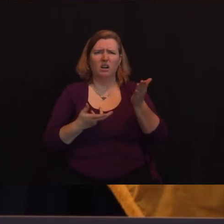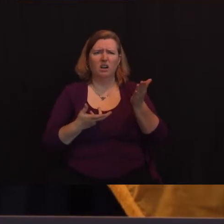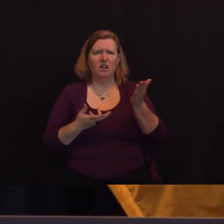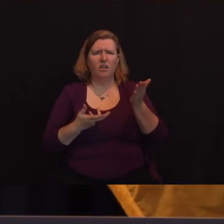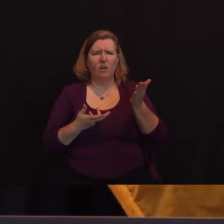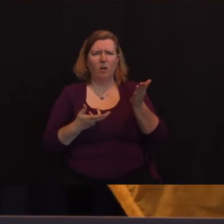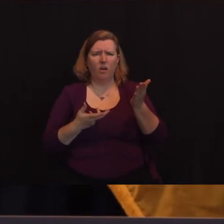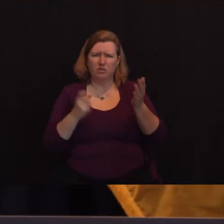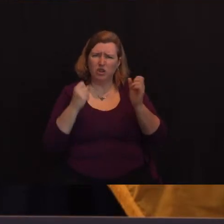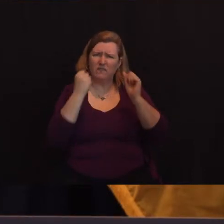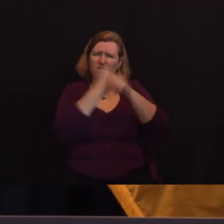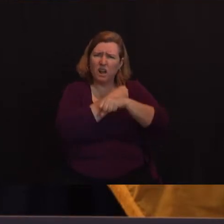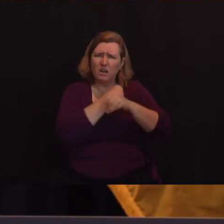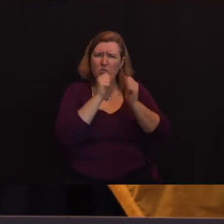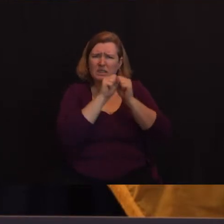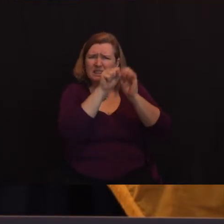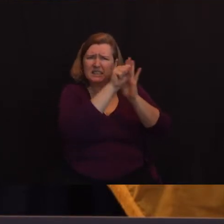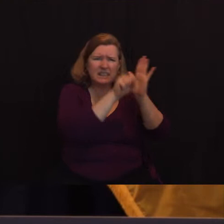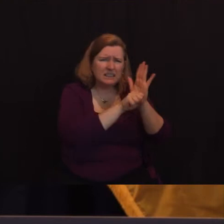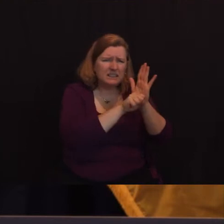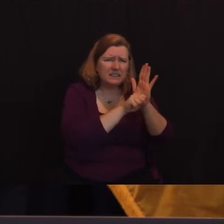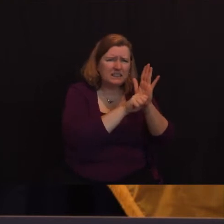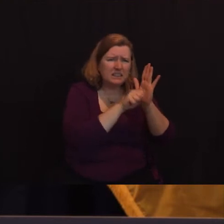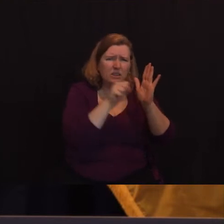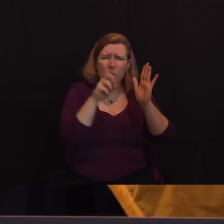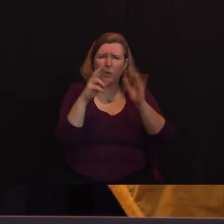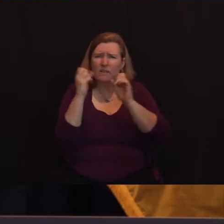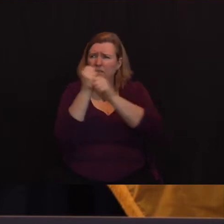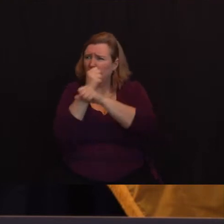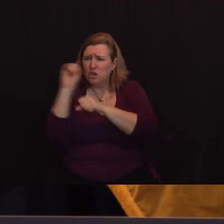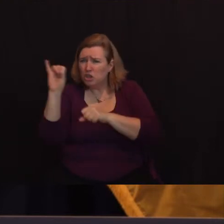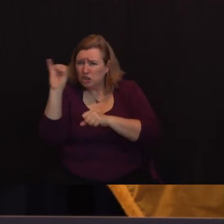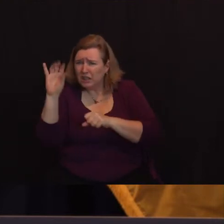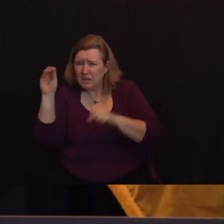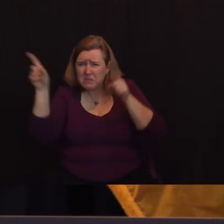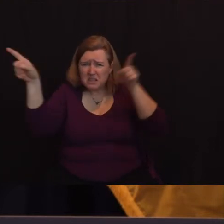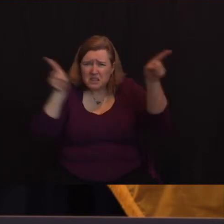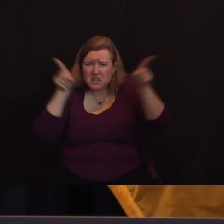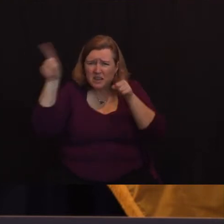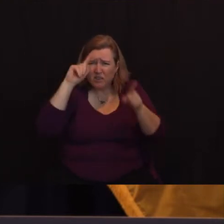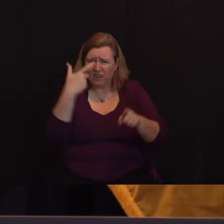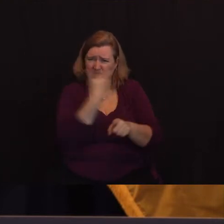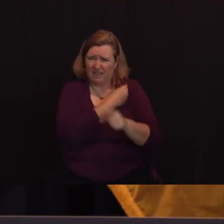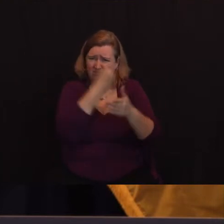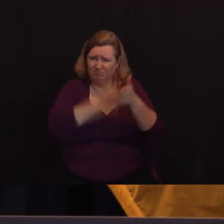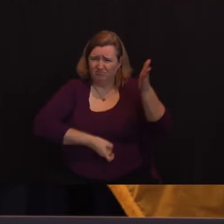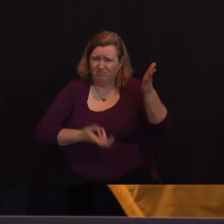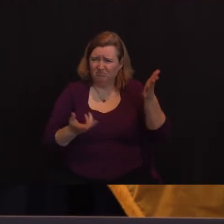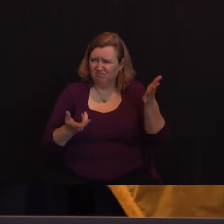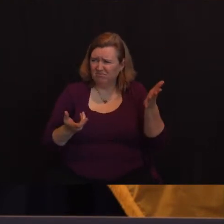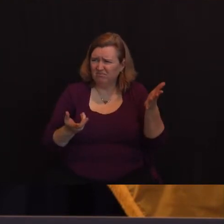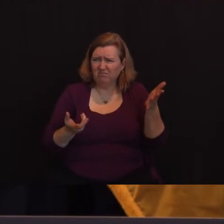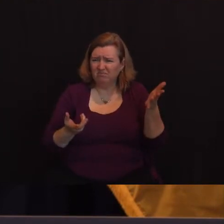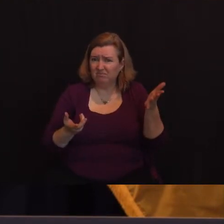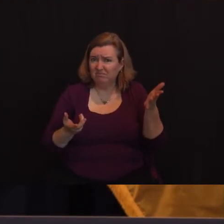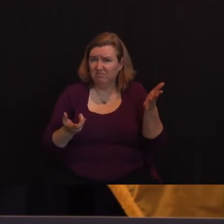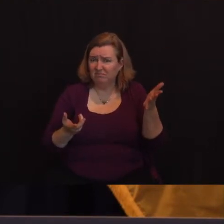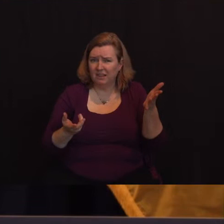insurer? And finally, what's your reaction to the allegations that have come out of Baptist Temple in Robbinsville?